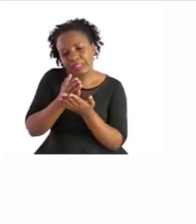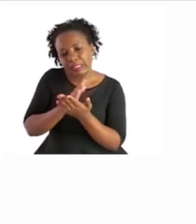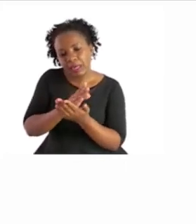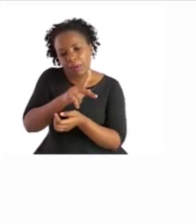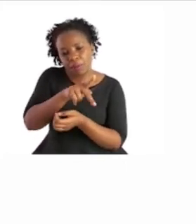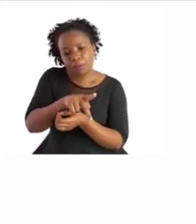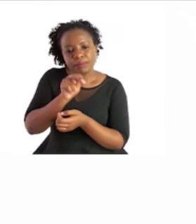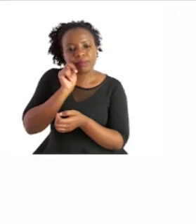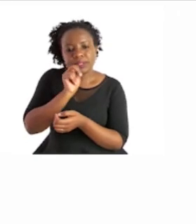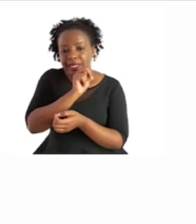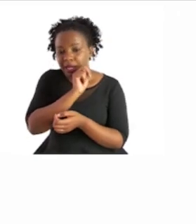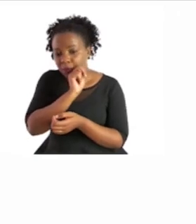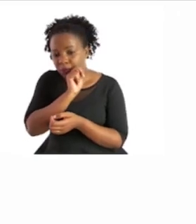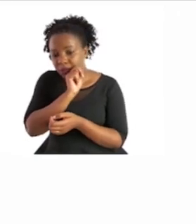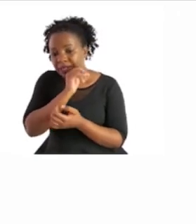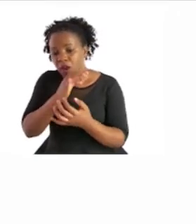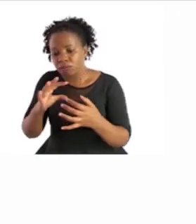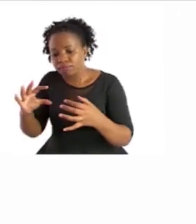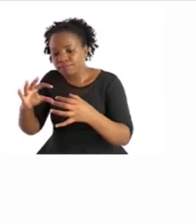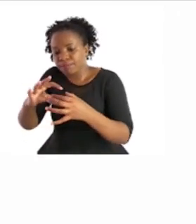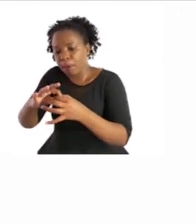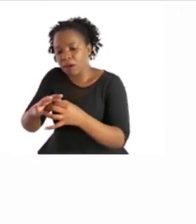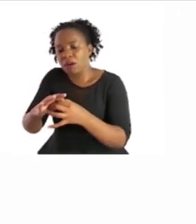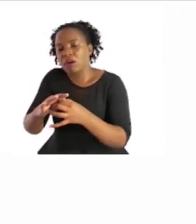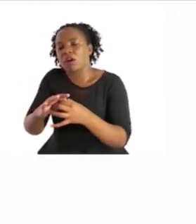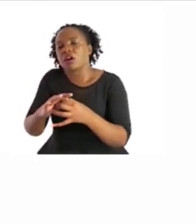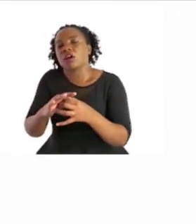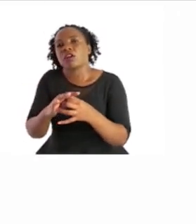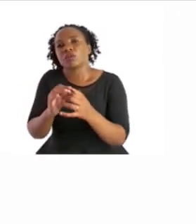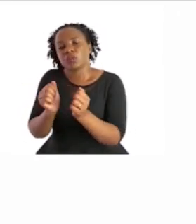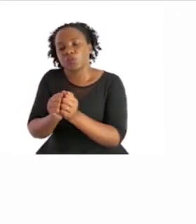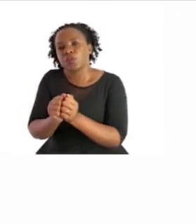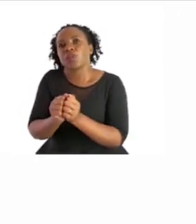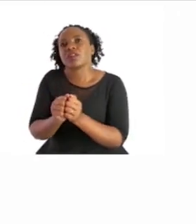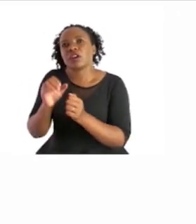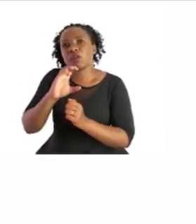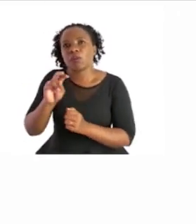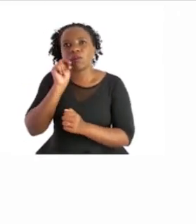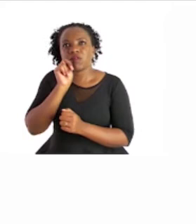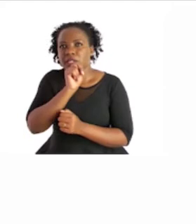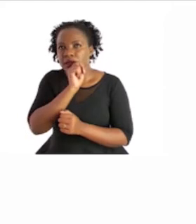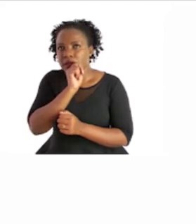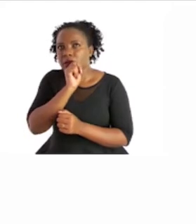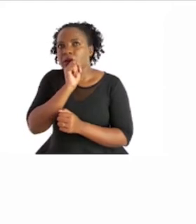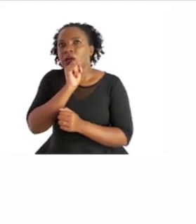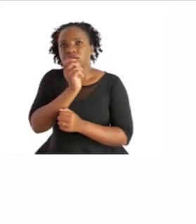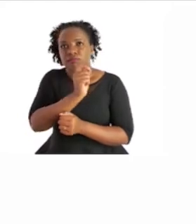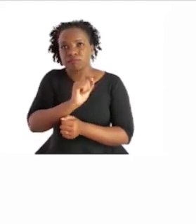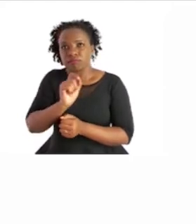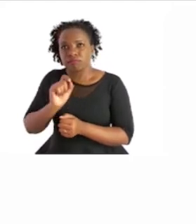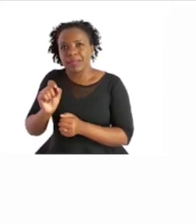the matching common nouns in sentences. Don't forget their